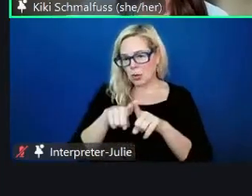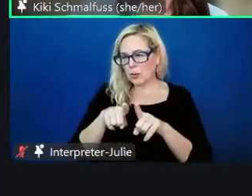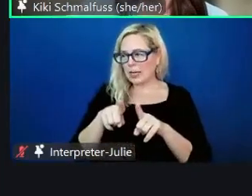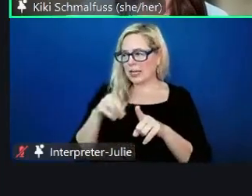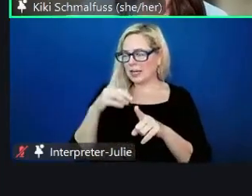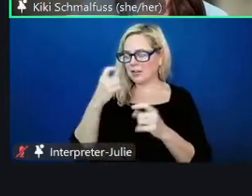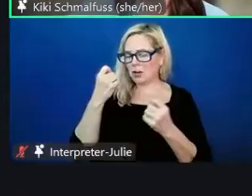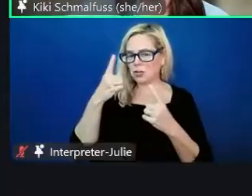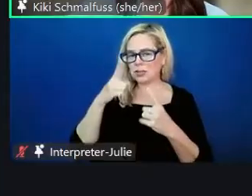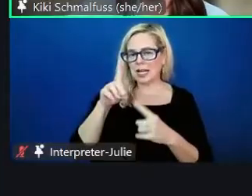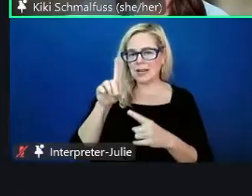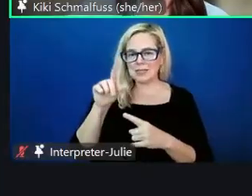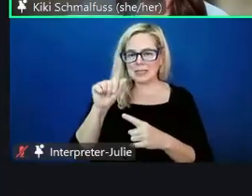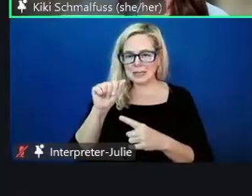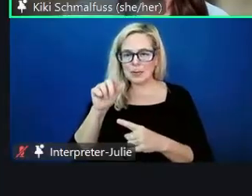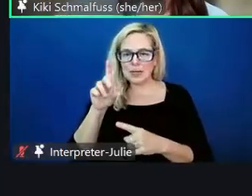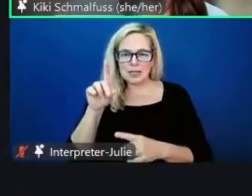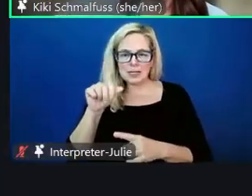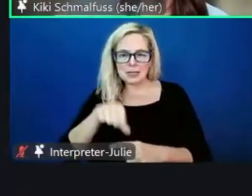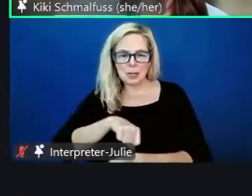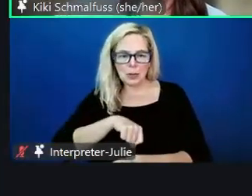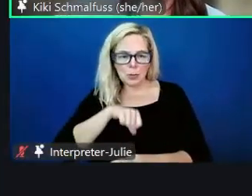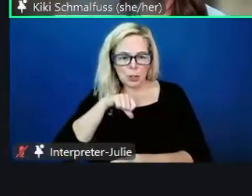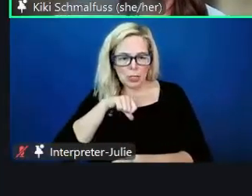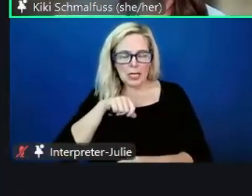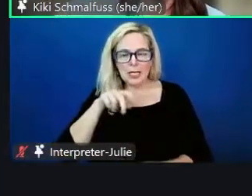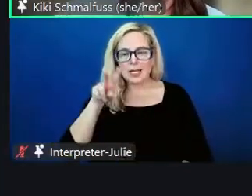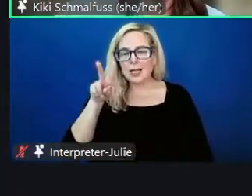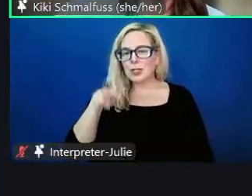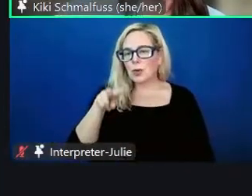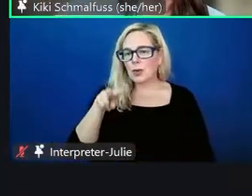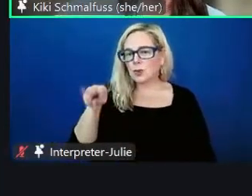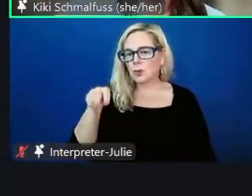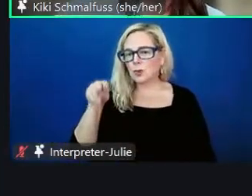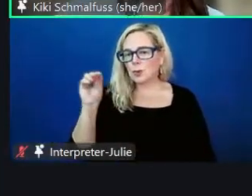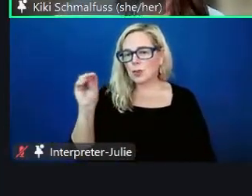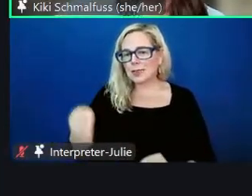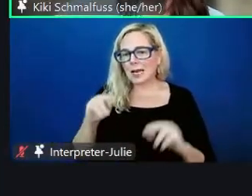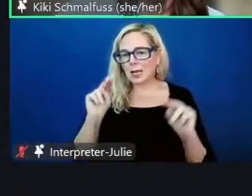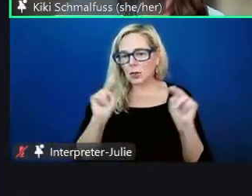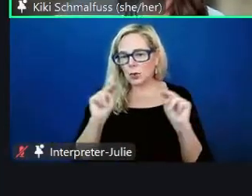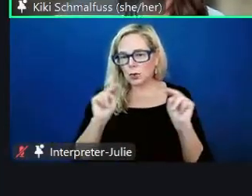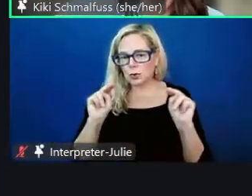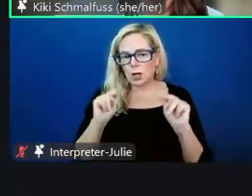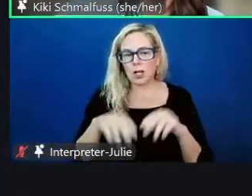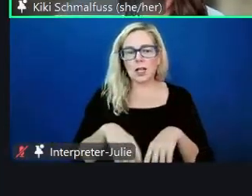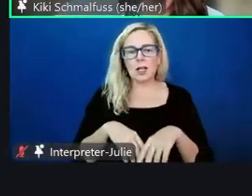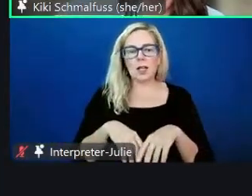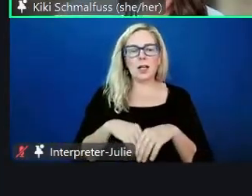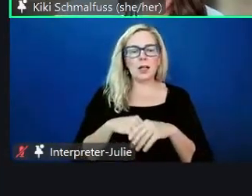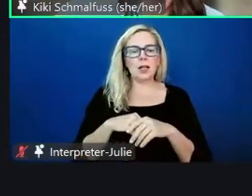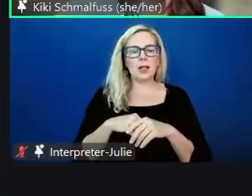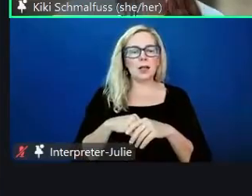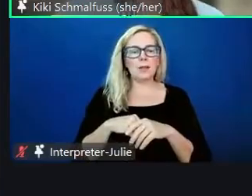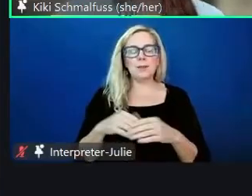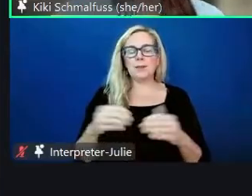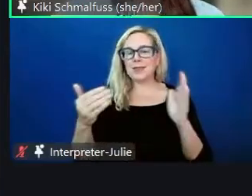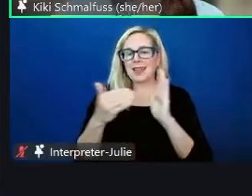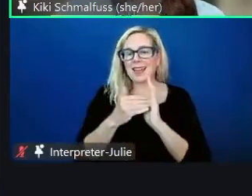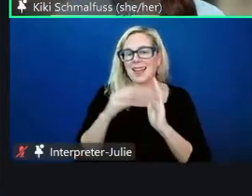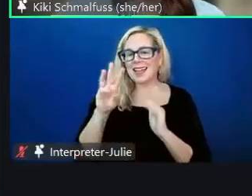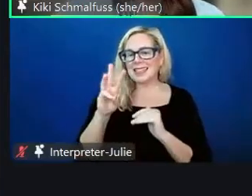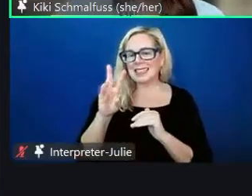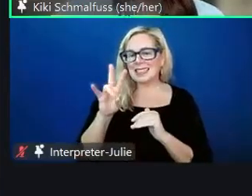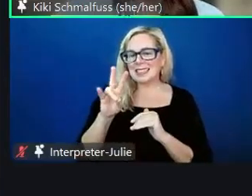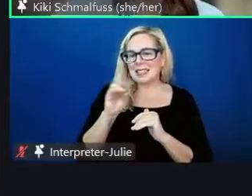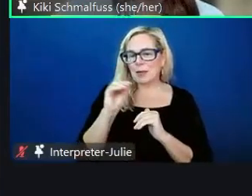2 individuals indicated they neither agree nor disagree with that statement. Again, 67% of individuals